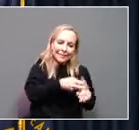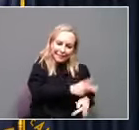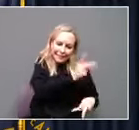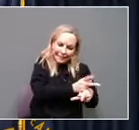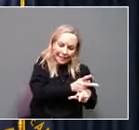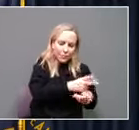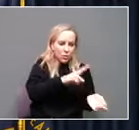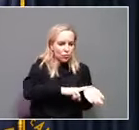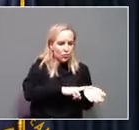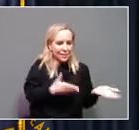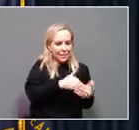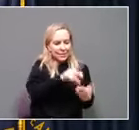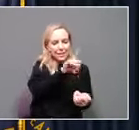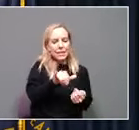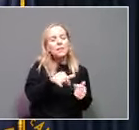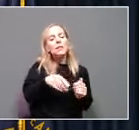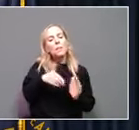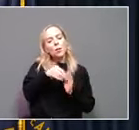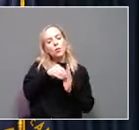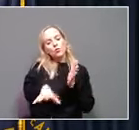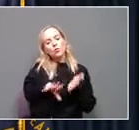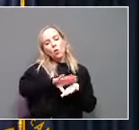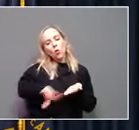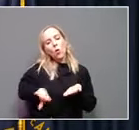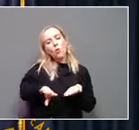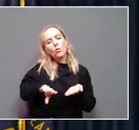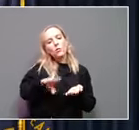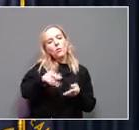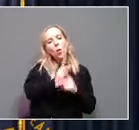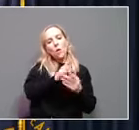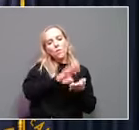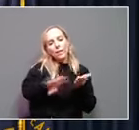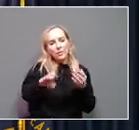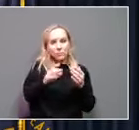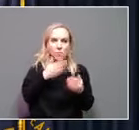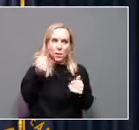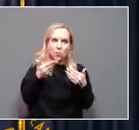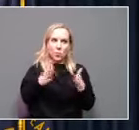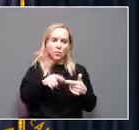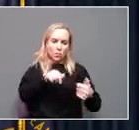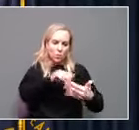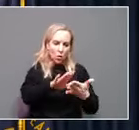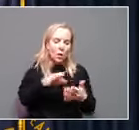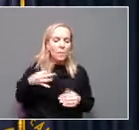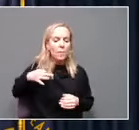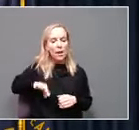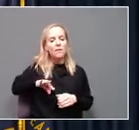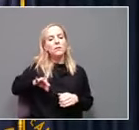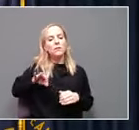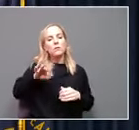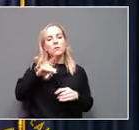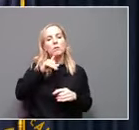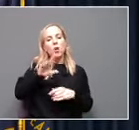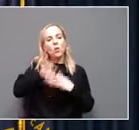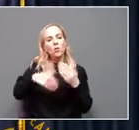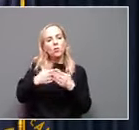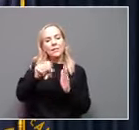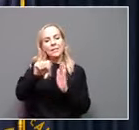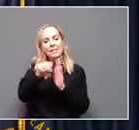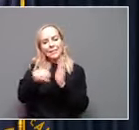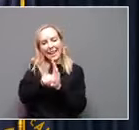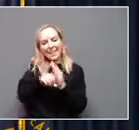Kentucky, I believe student loan forgiveness is one of the best ways to do that. And that also benefits all of our in-state institutions, private and